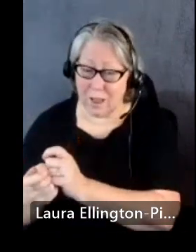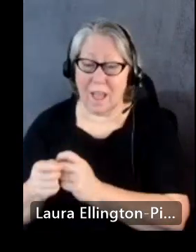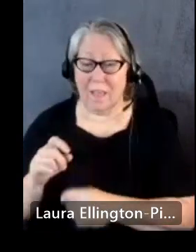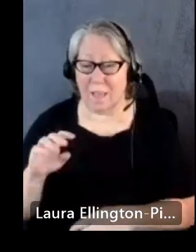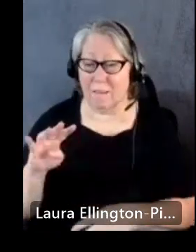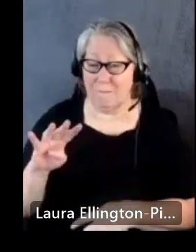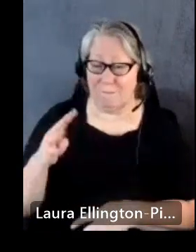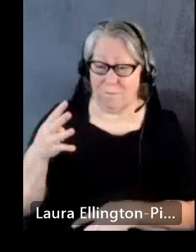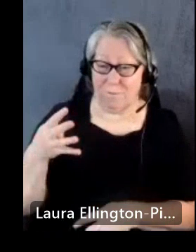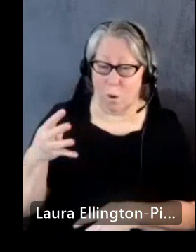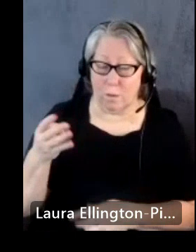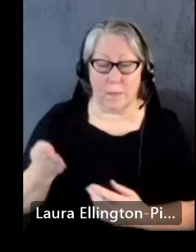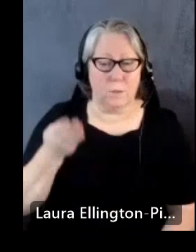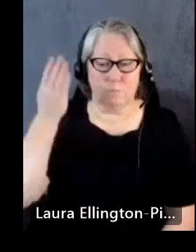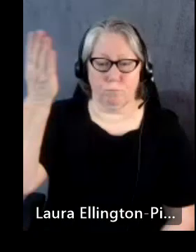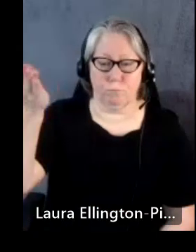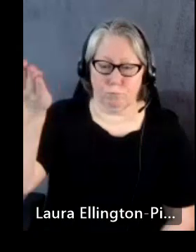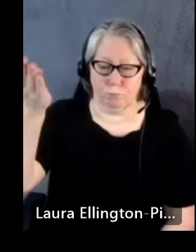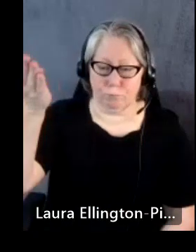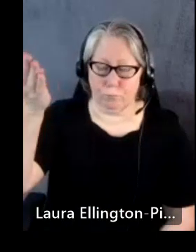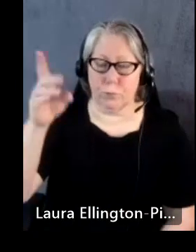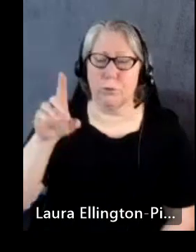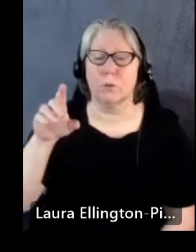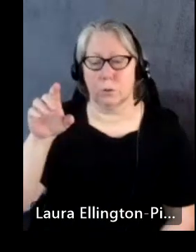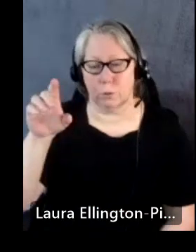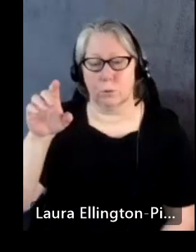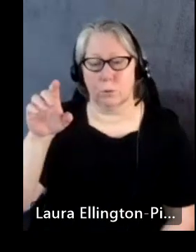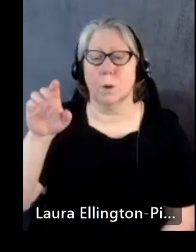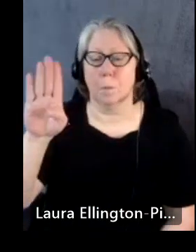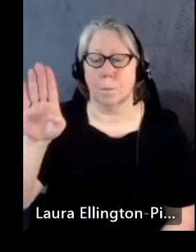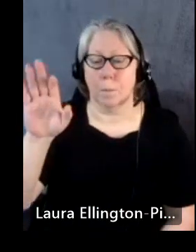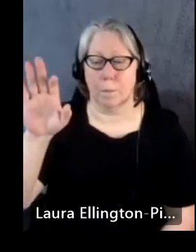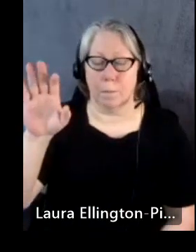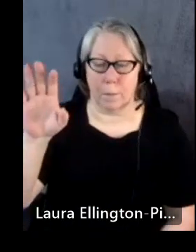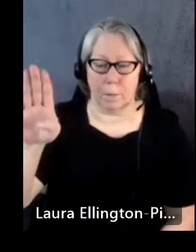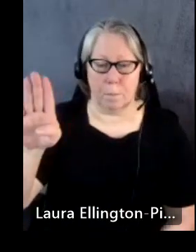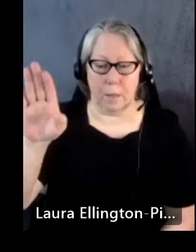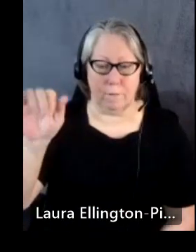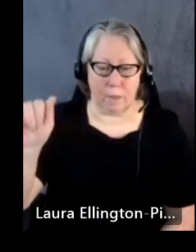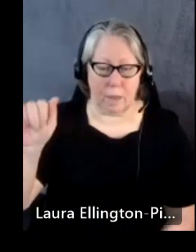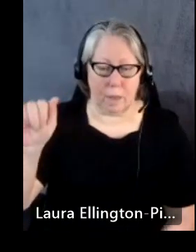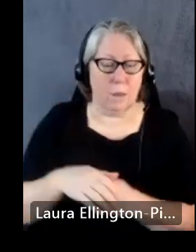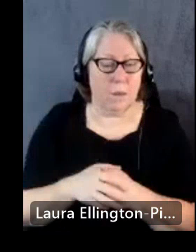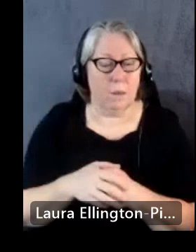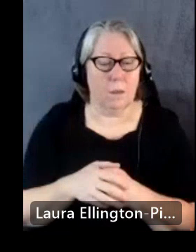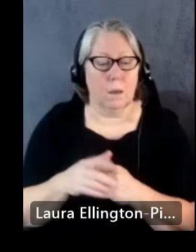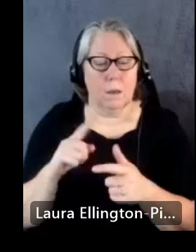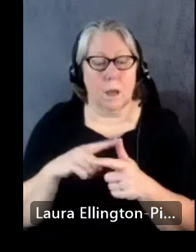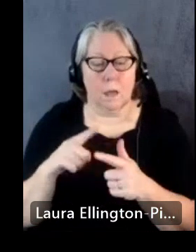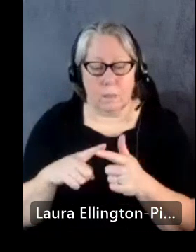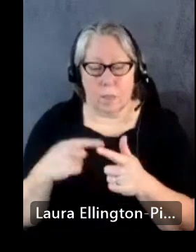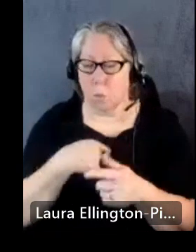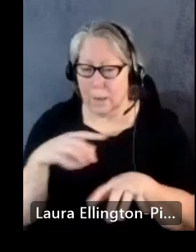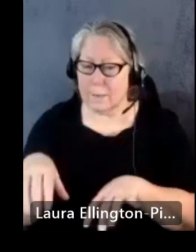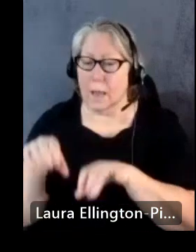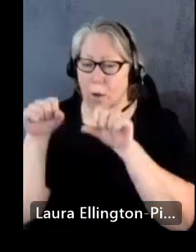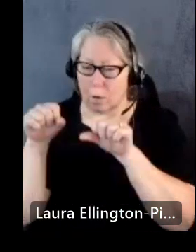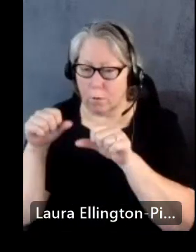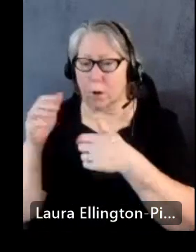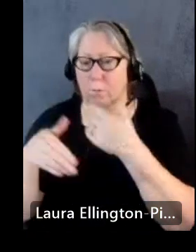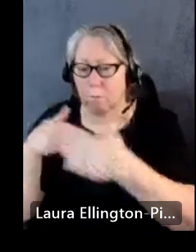submit it to DFA. And then we take over and we start the executive recommendation, and the LFC starts